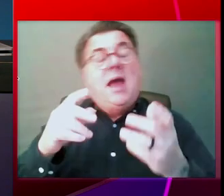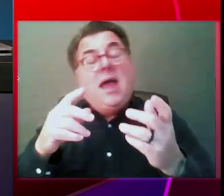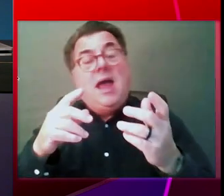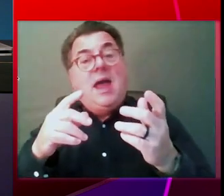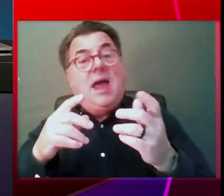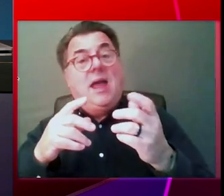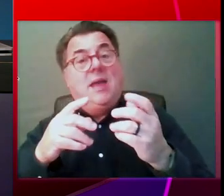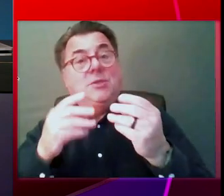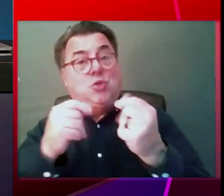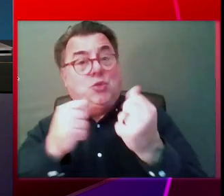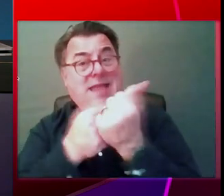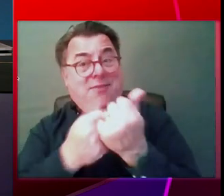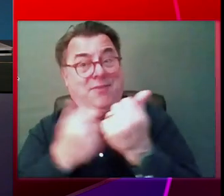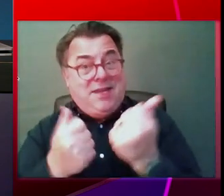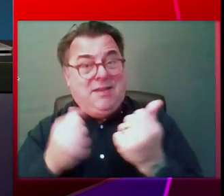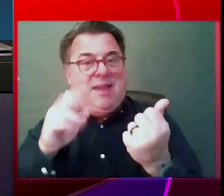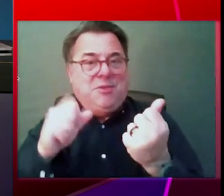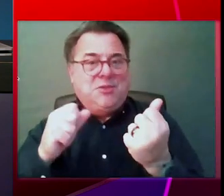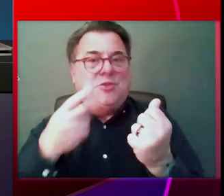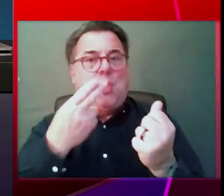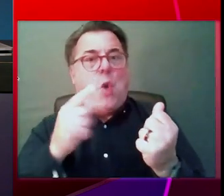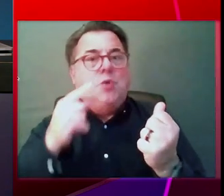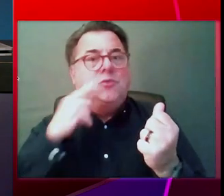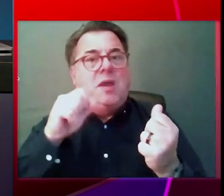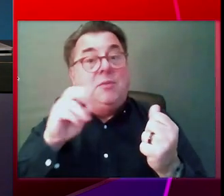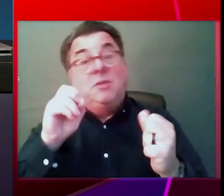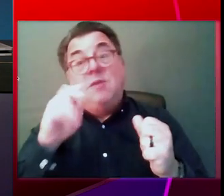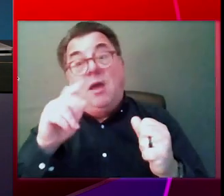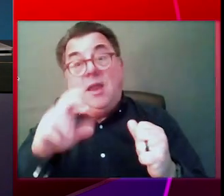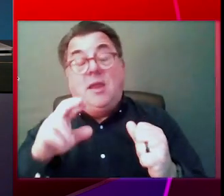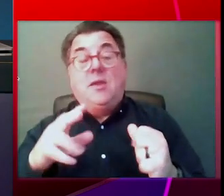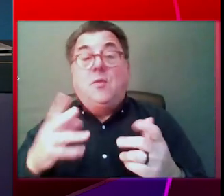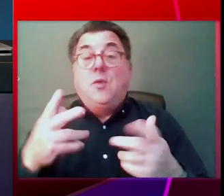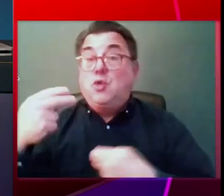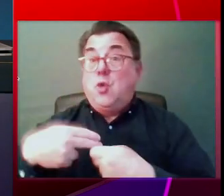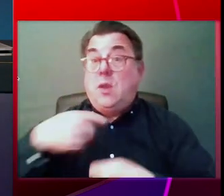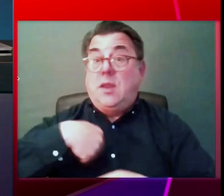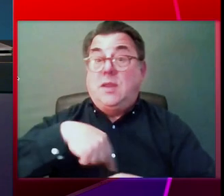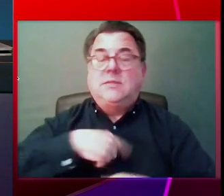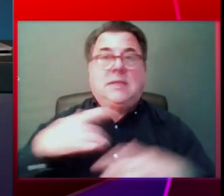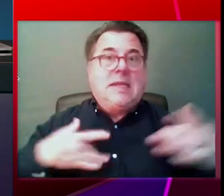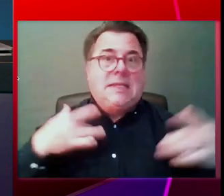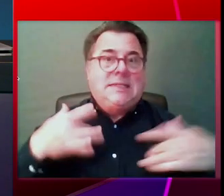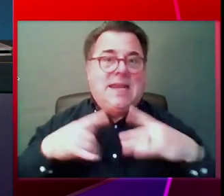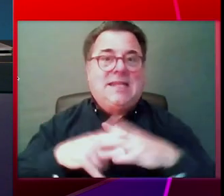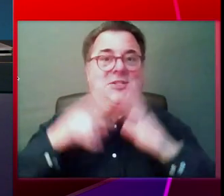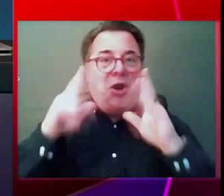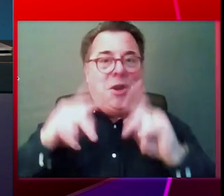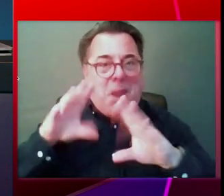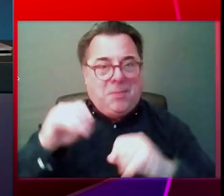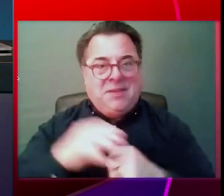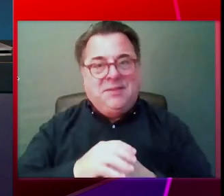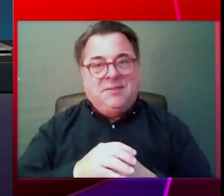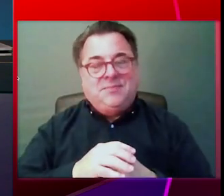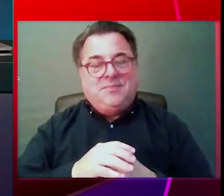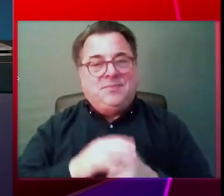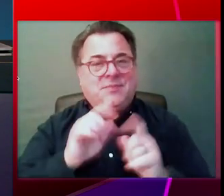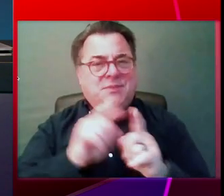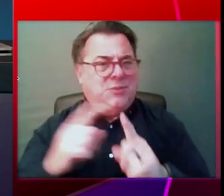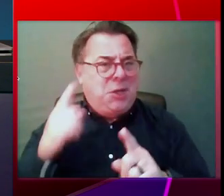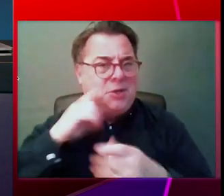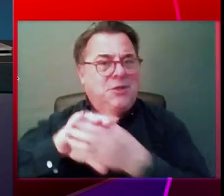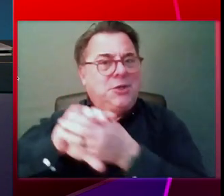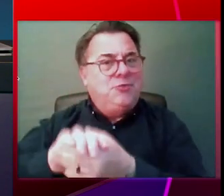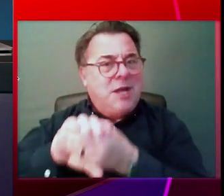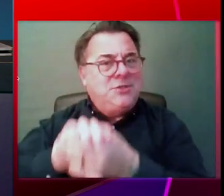AWS, and one of your hosts for AWS On Air. We're joined by a very exciting startup. Yes. Very exciting. Also, I hear congratulations